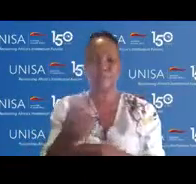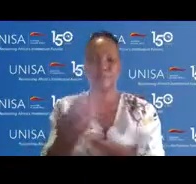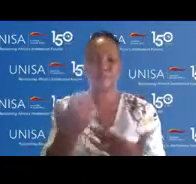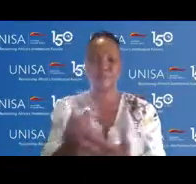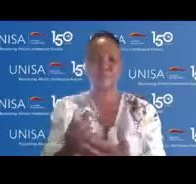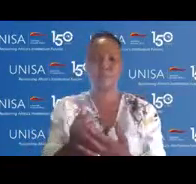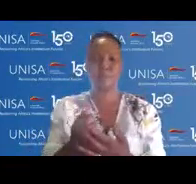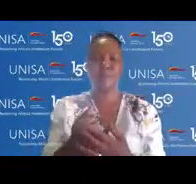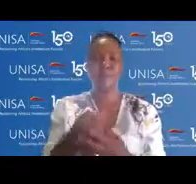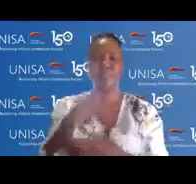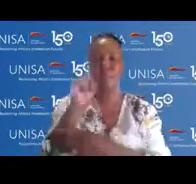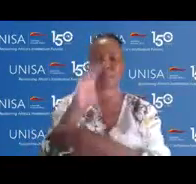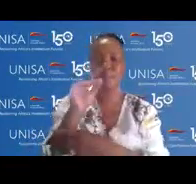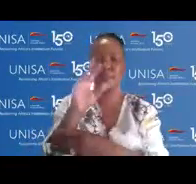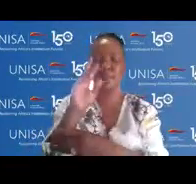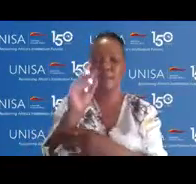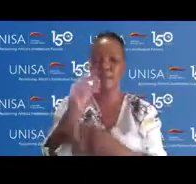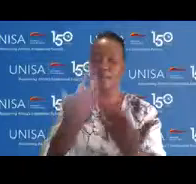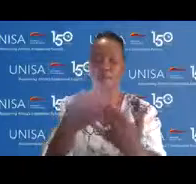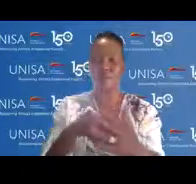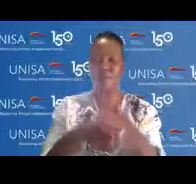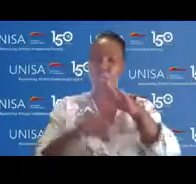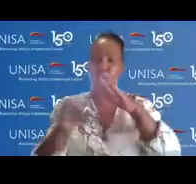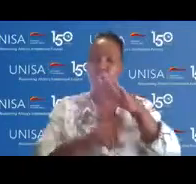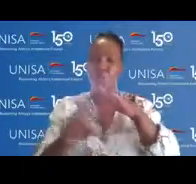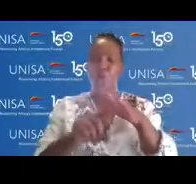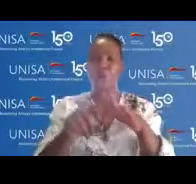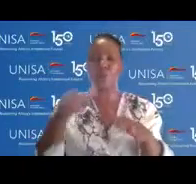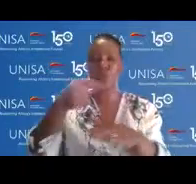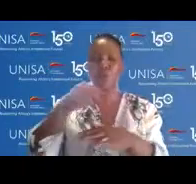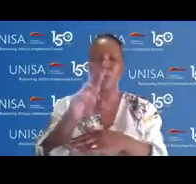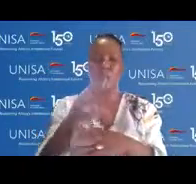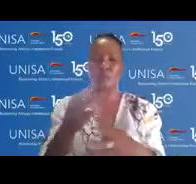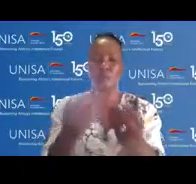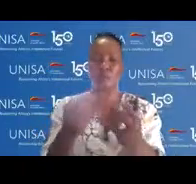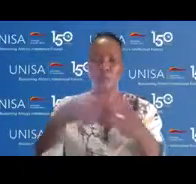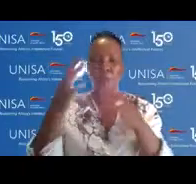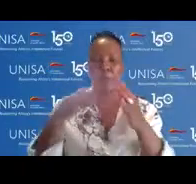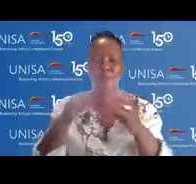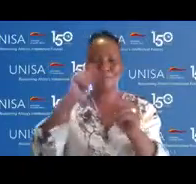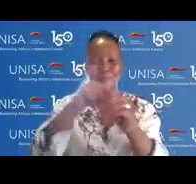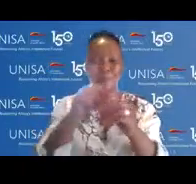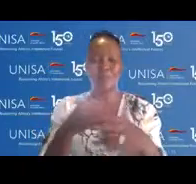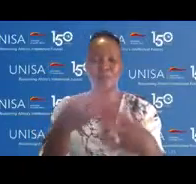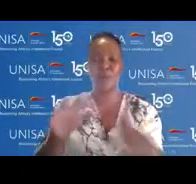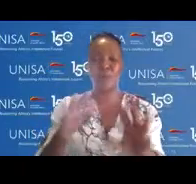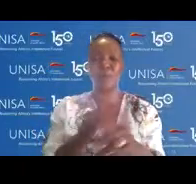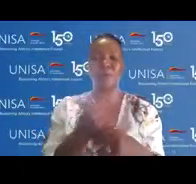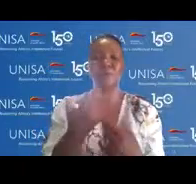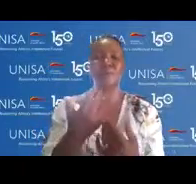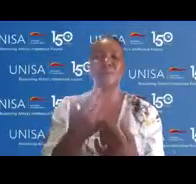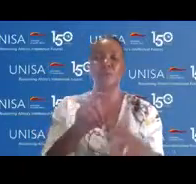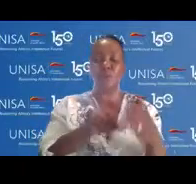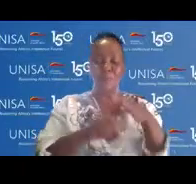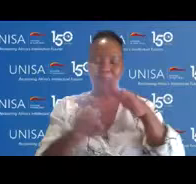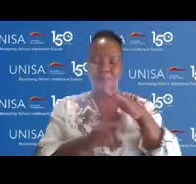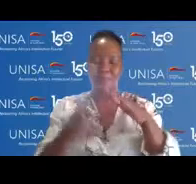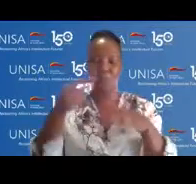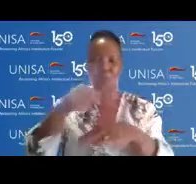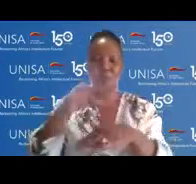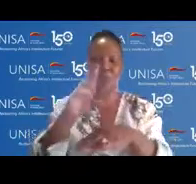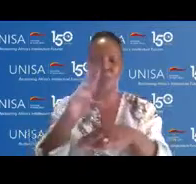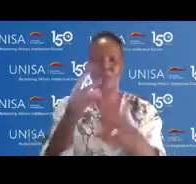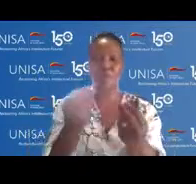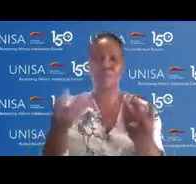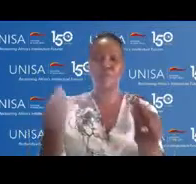scan the QR code already built in. So you just click on scan QR code, you scan the QR code. You can also enter the